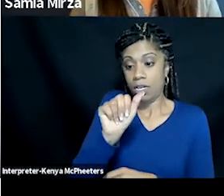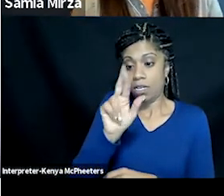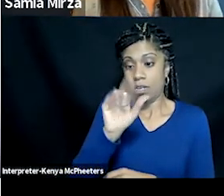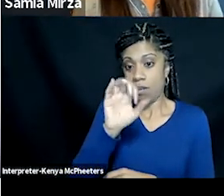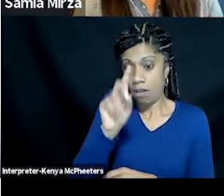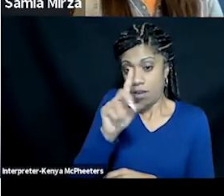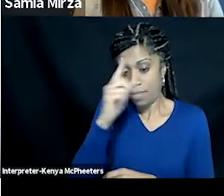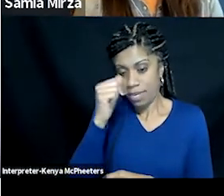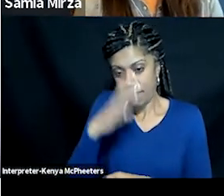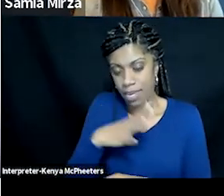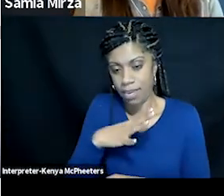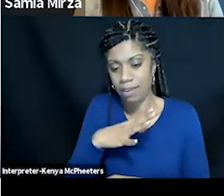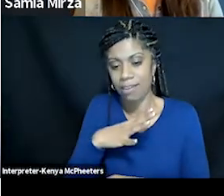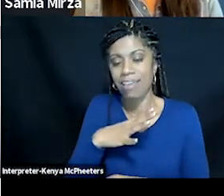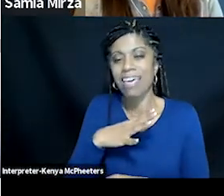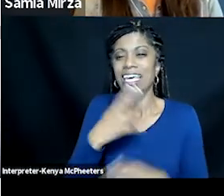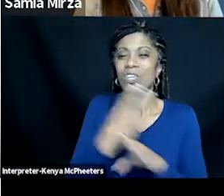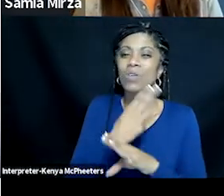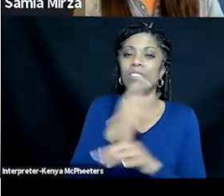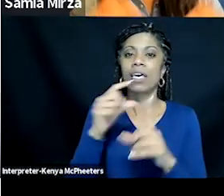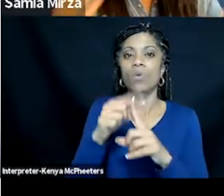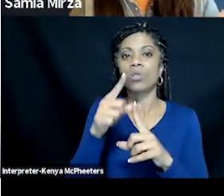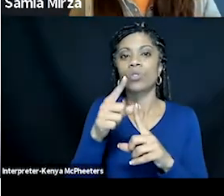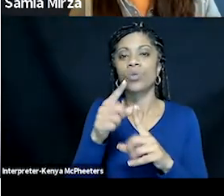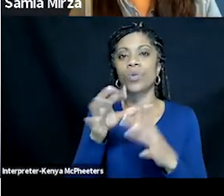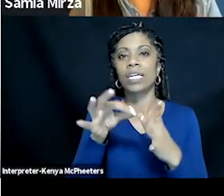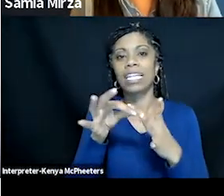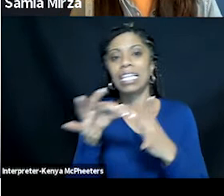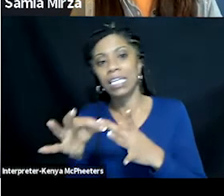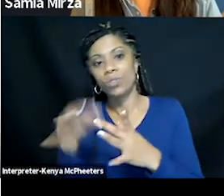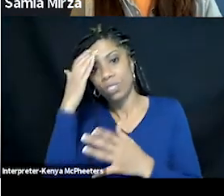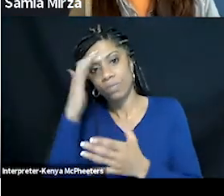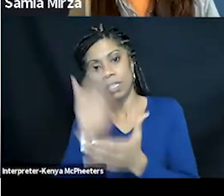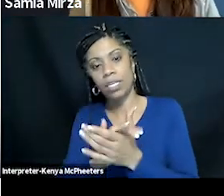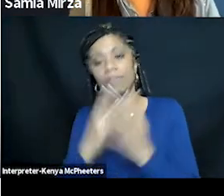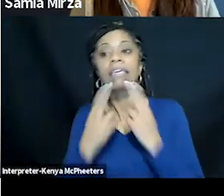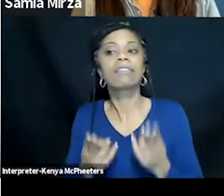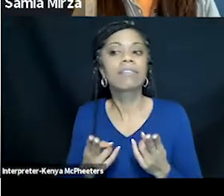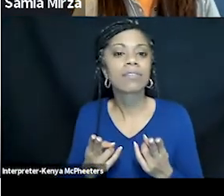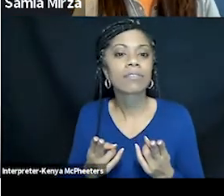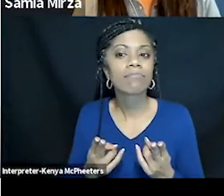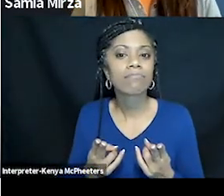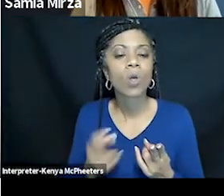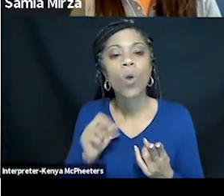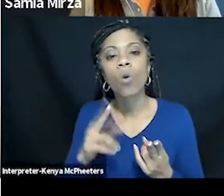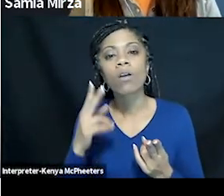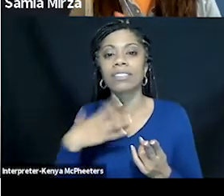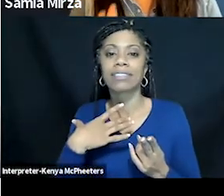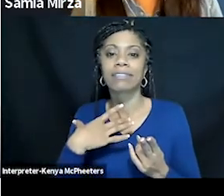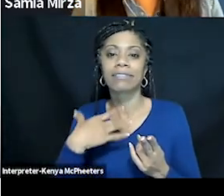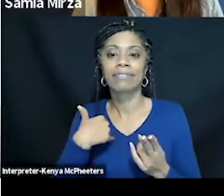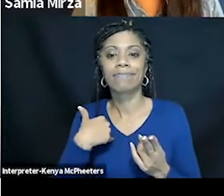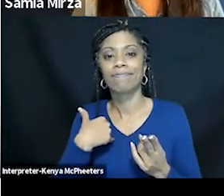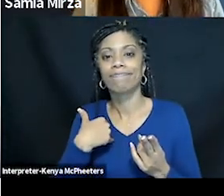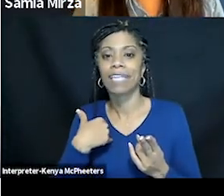it's used in a way to really kind of support the victim, right, in their innocence. But what